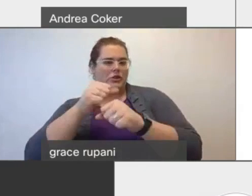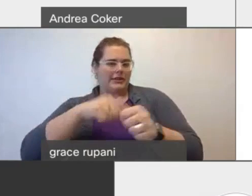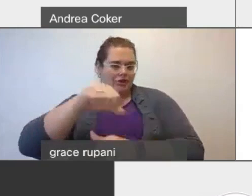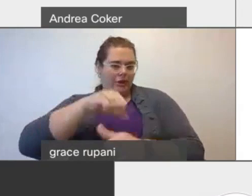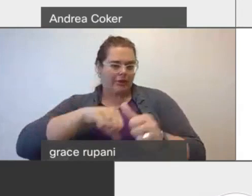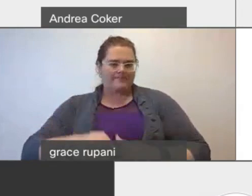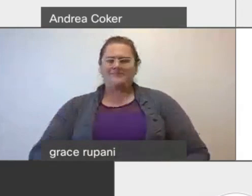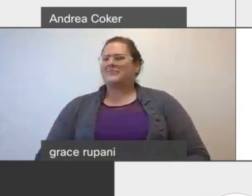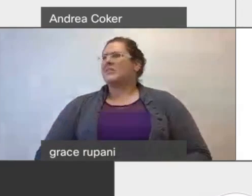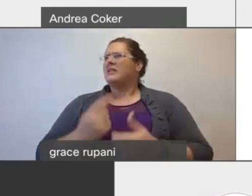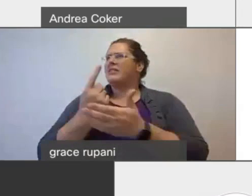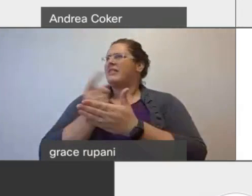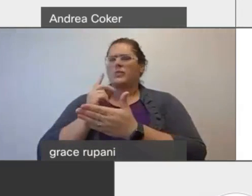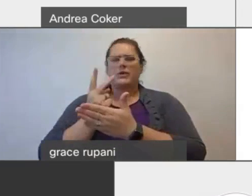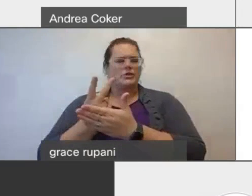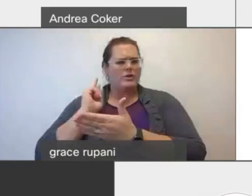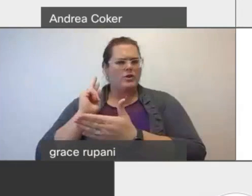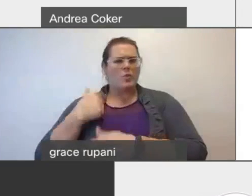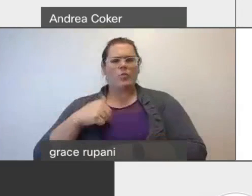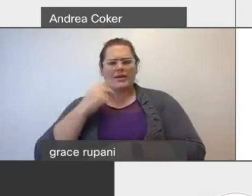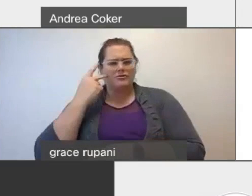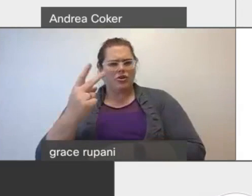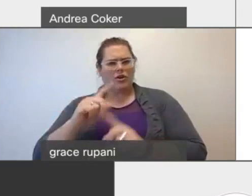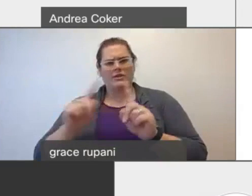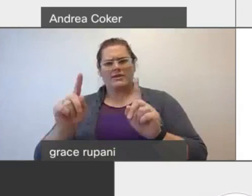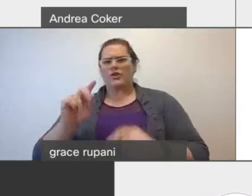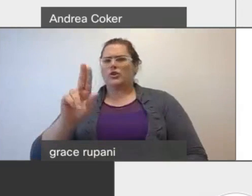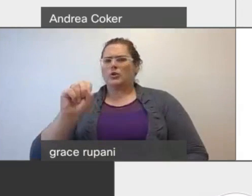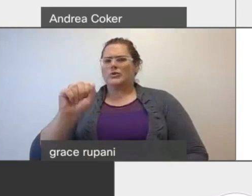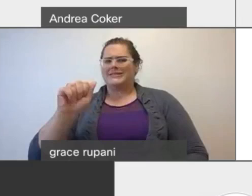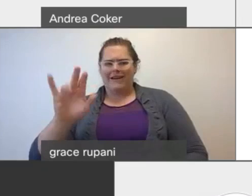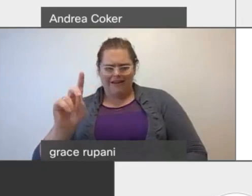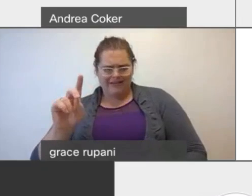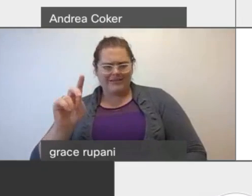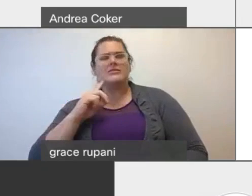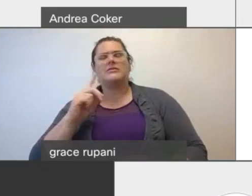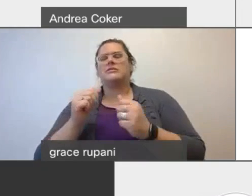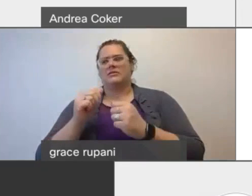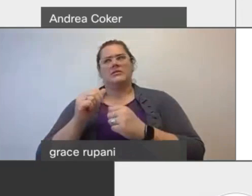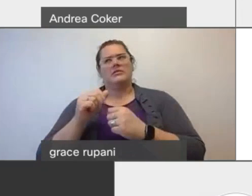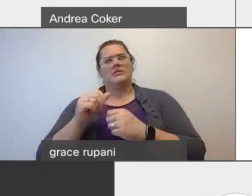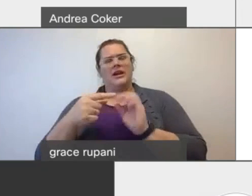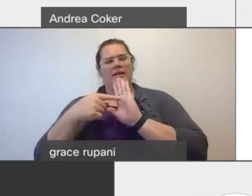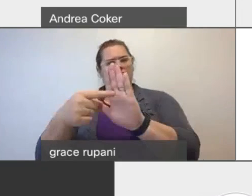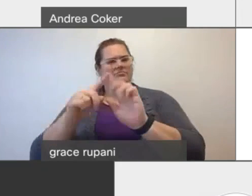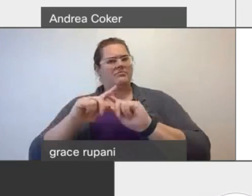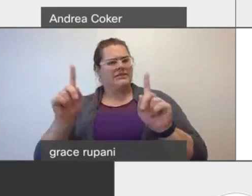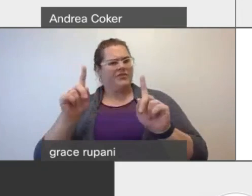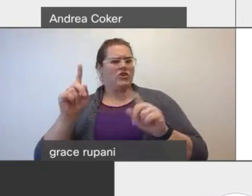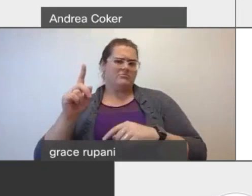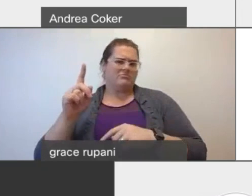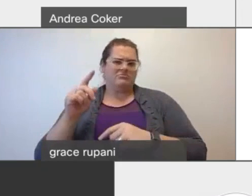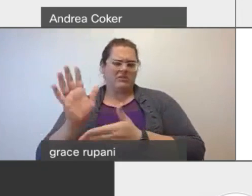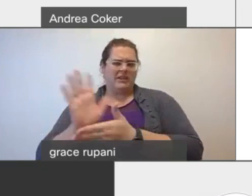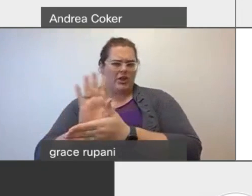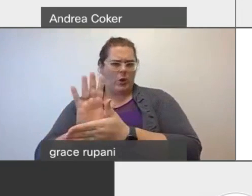some videos that were produced by the USAID with folks that we support and their decision making about getting